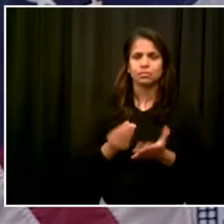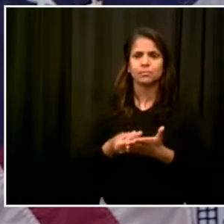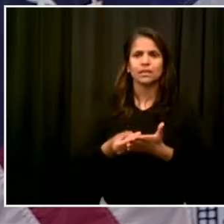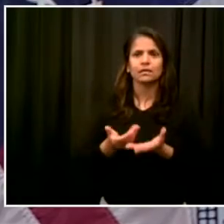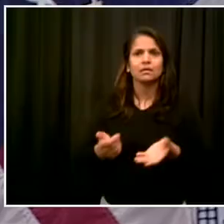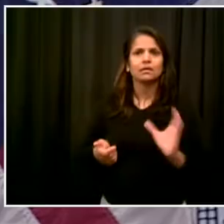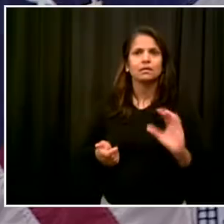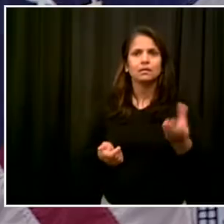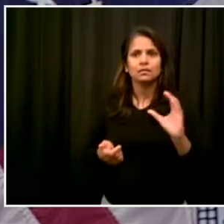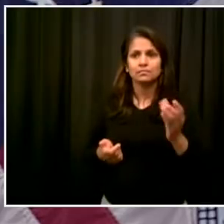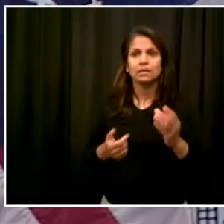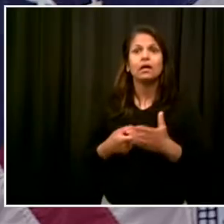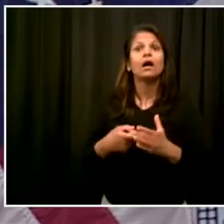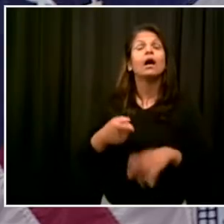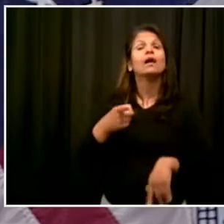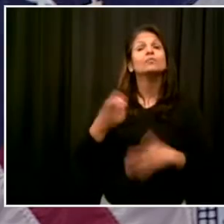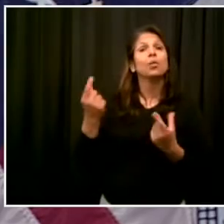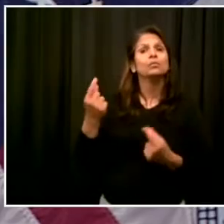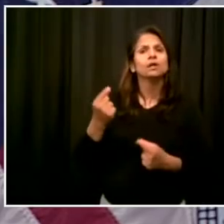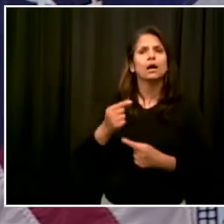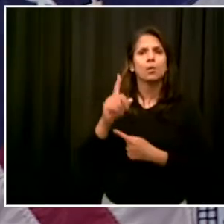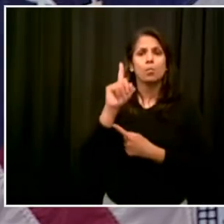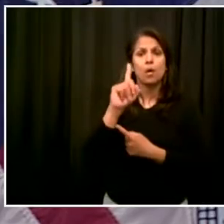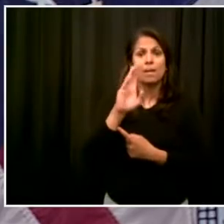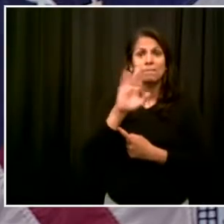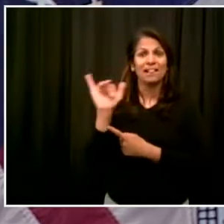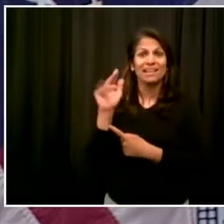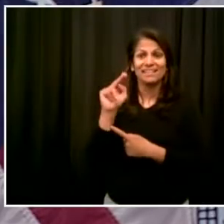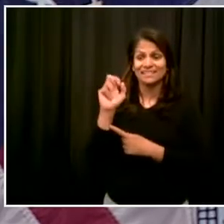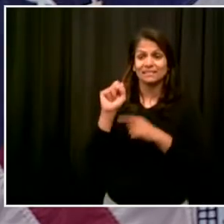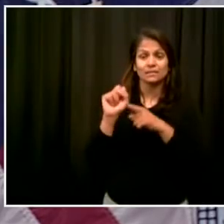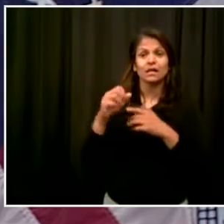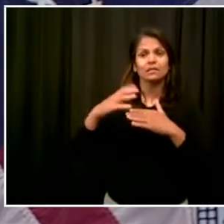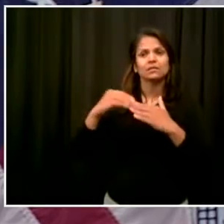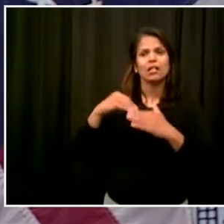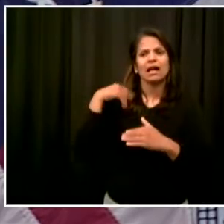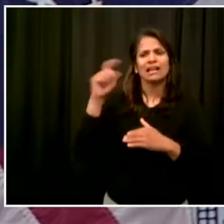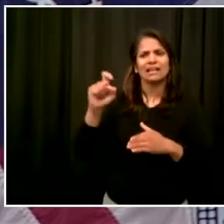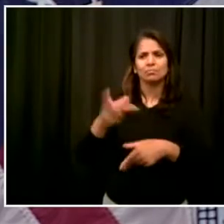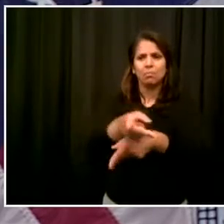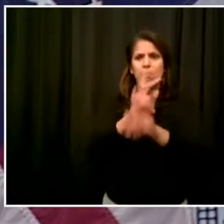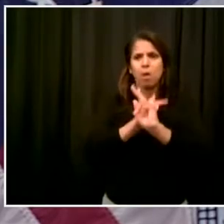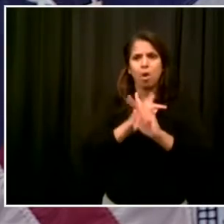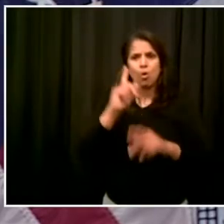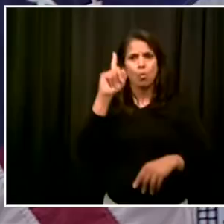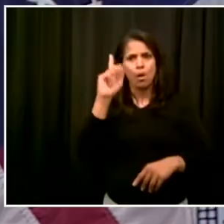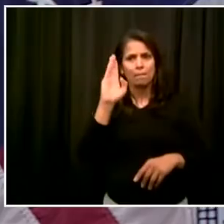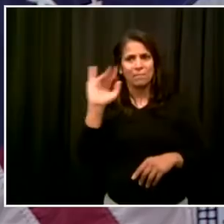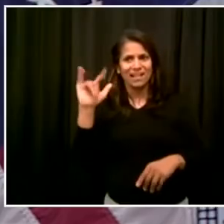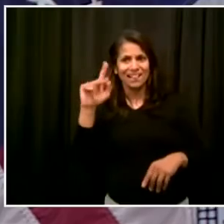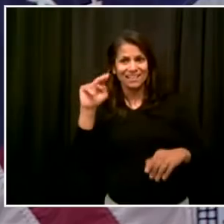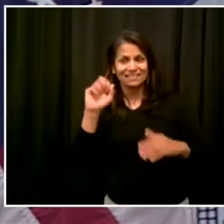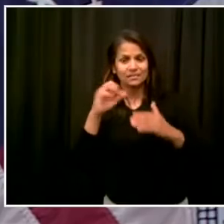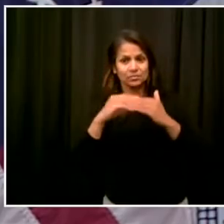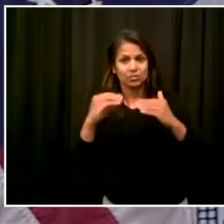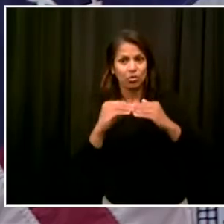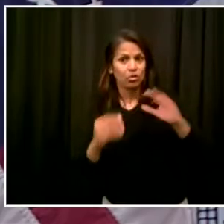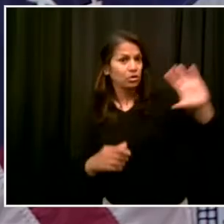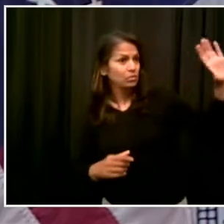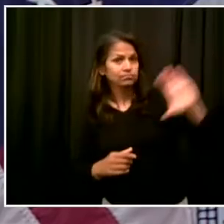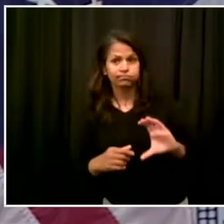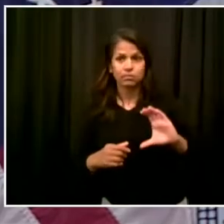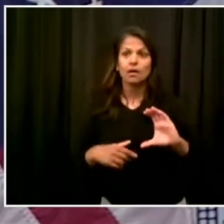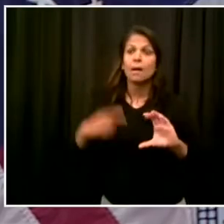ideal. But unfortunately, now we have to talk about the last resort. The last resort would be layoffs and furloughs. The